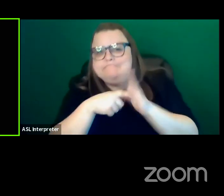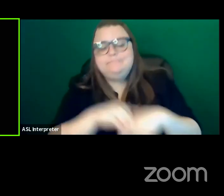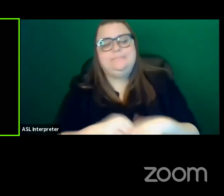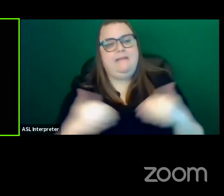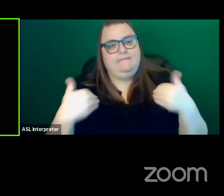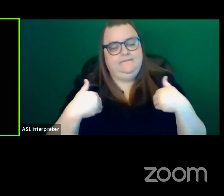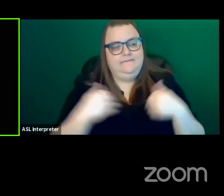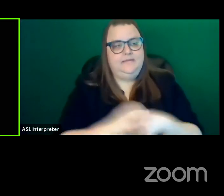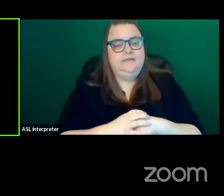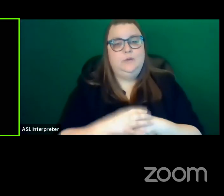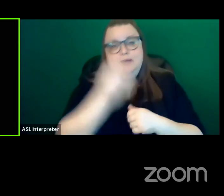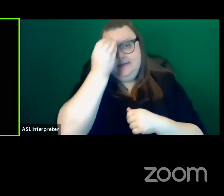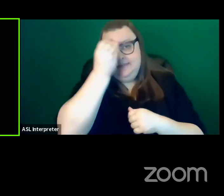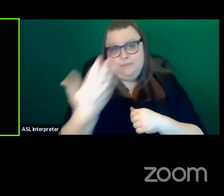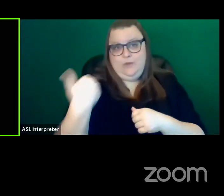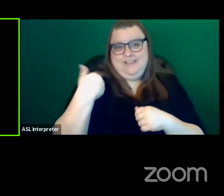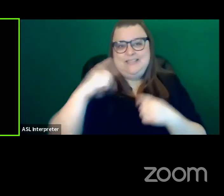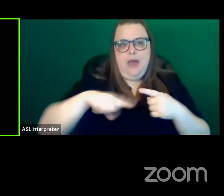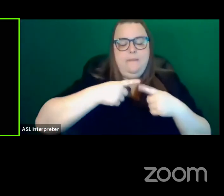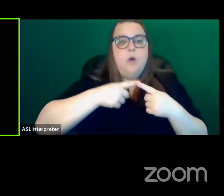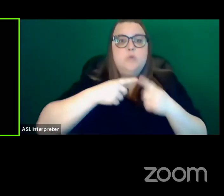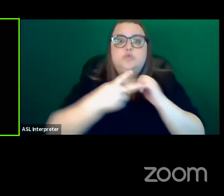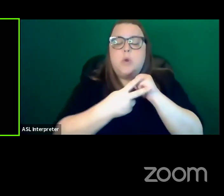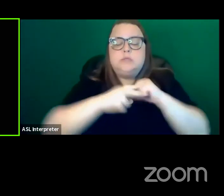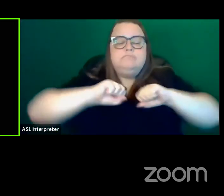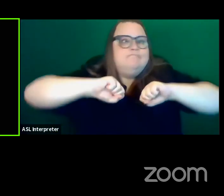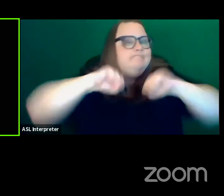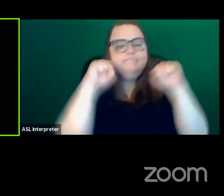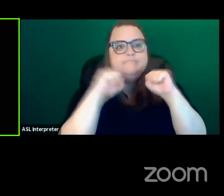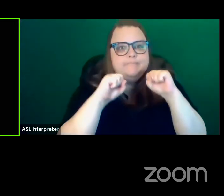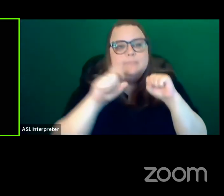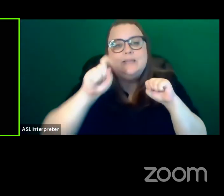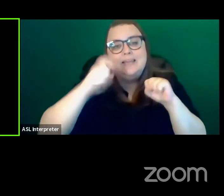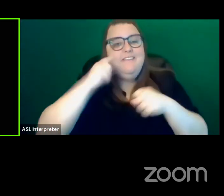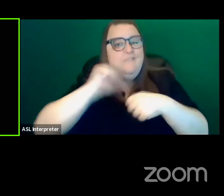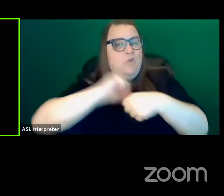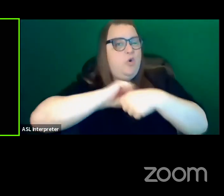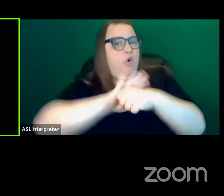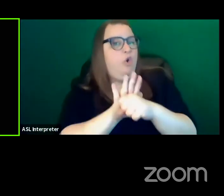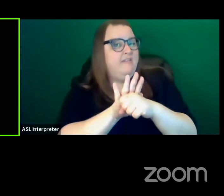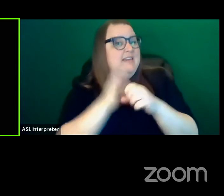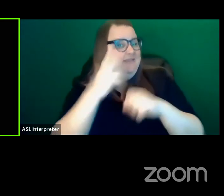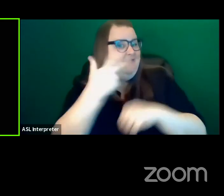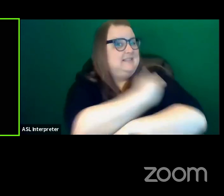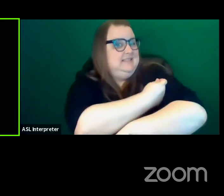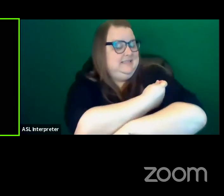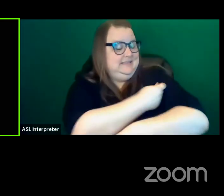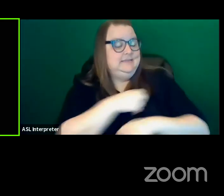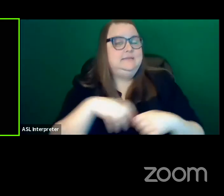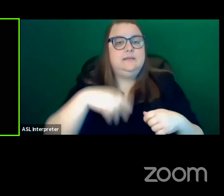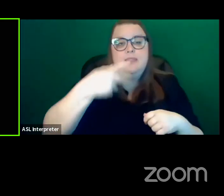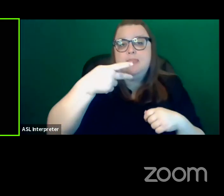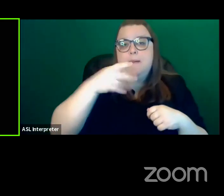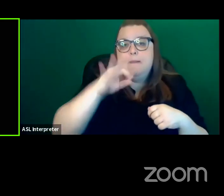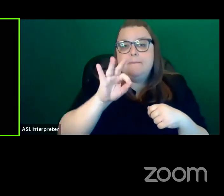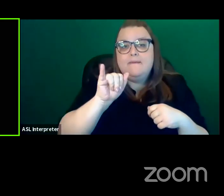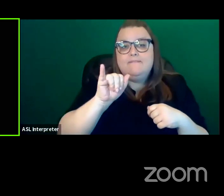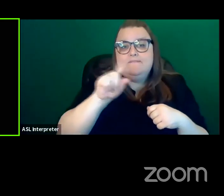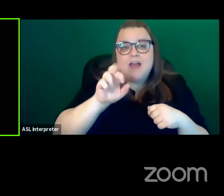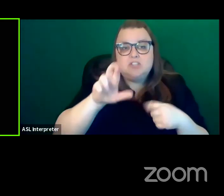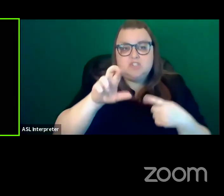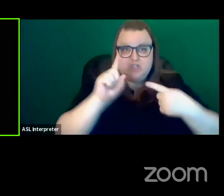previously about the ultra cold storage needed for the COVID-19 vaccine. The Pfizer vaccine will require